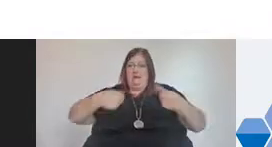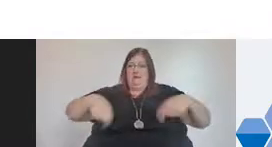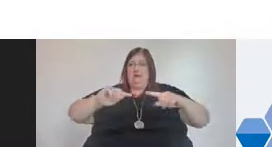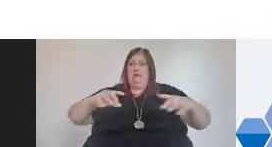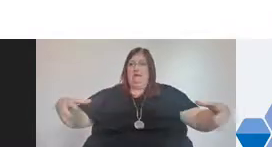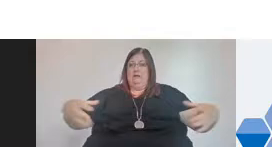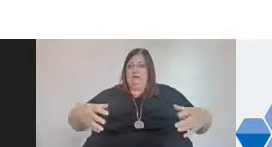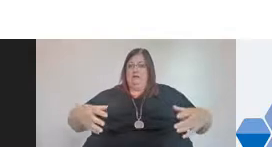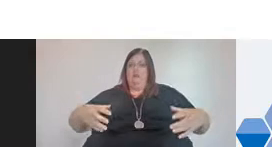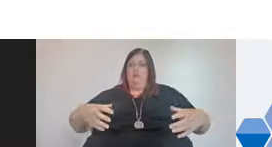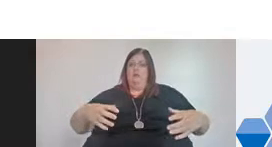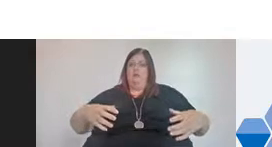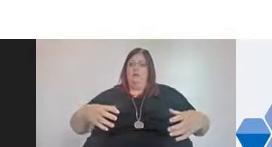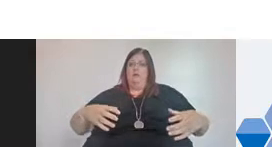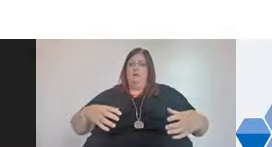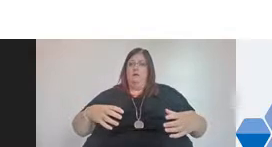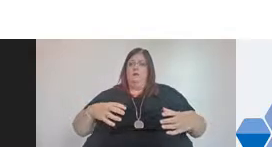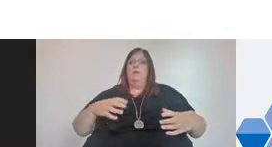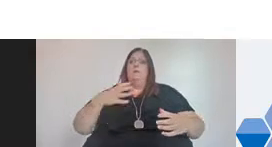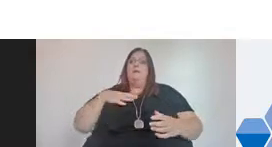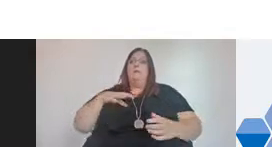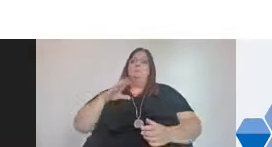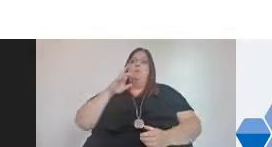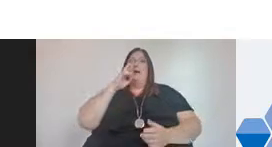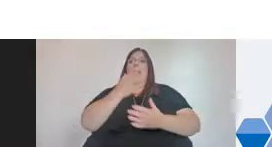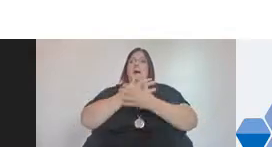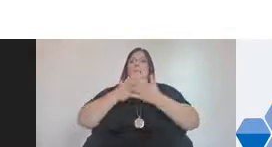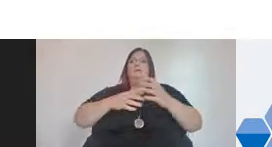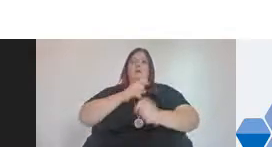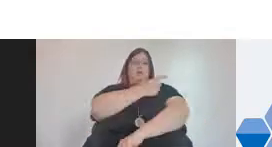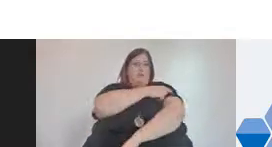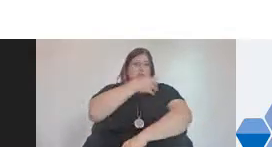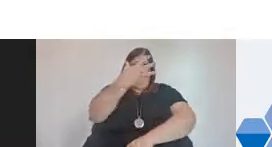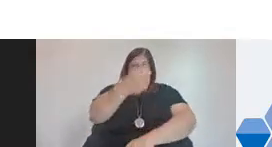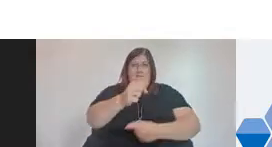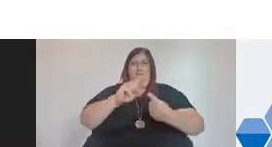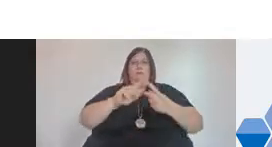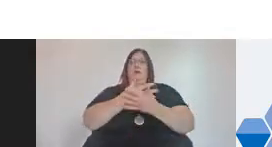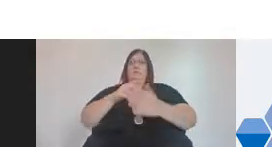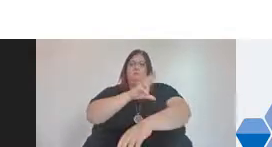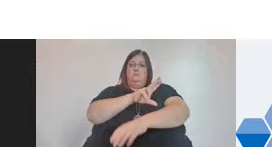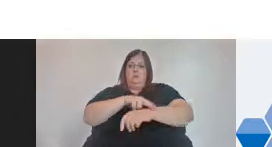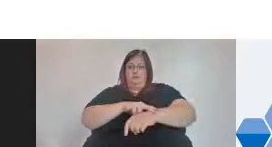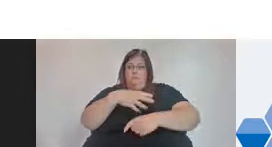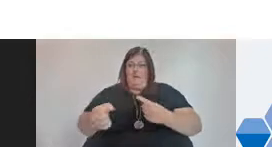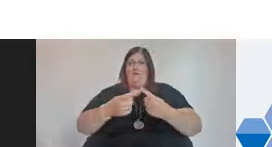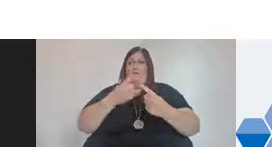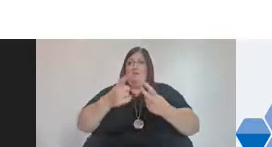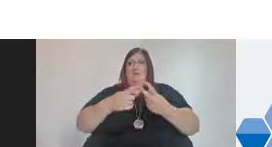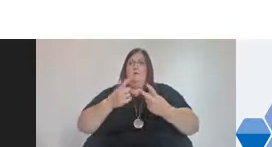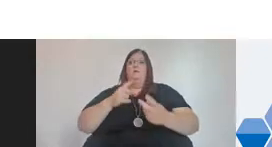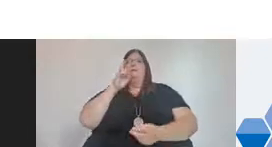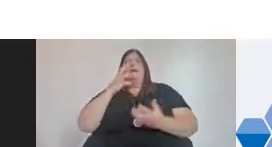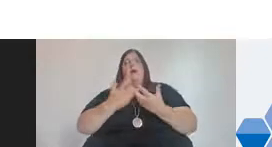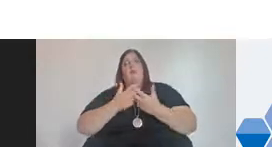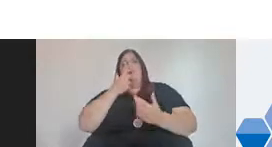existing nurses and doctors that we employ and other professionals that we employ as a system, and really seeing that as